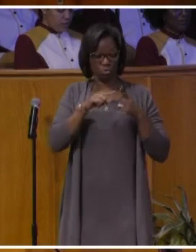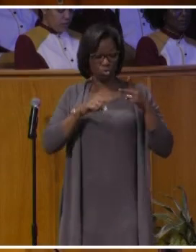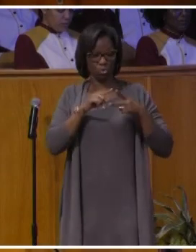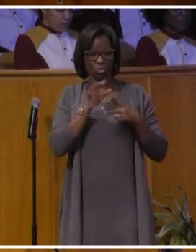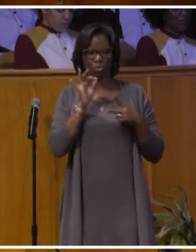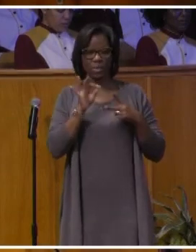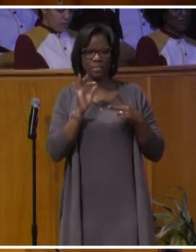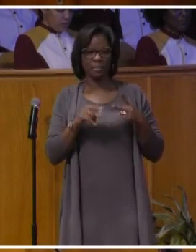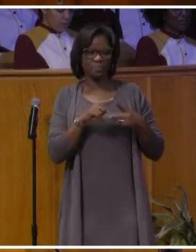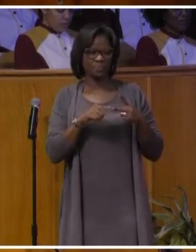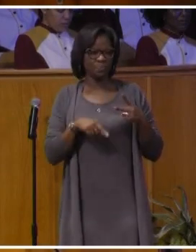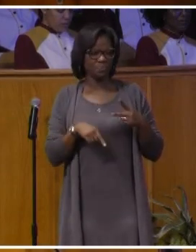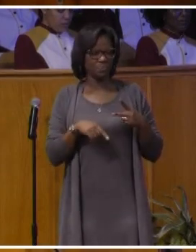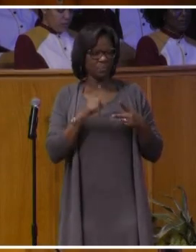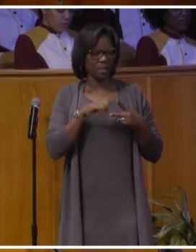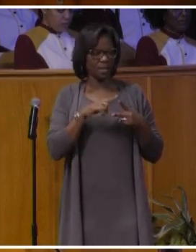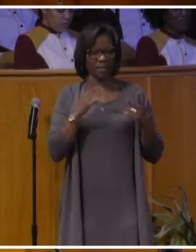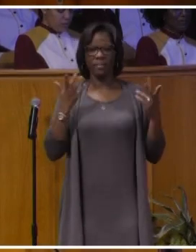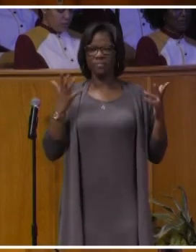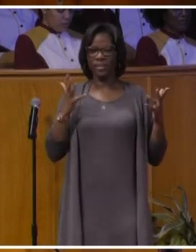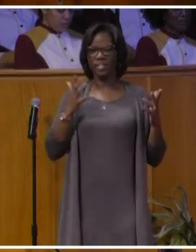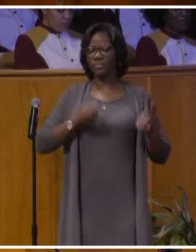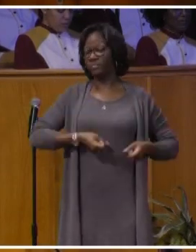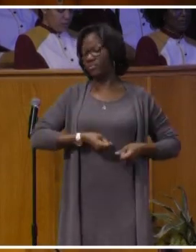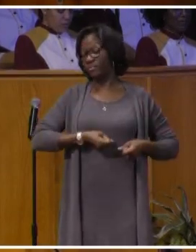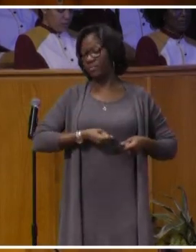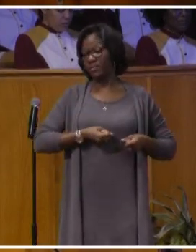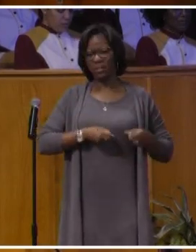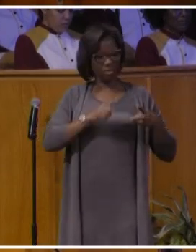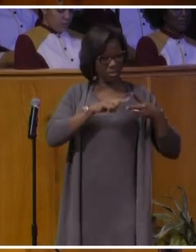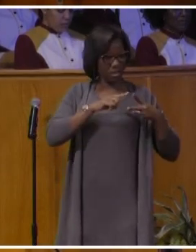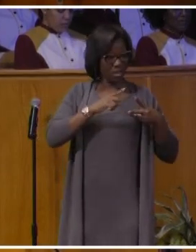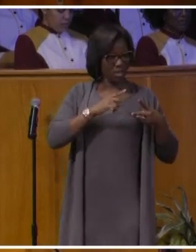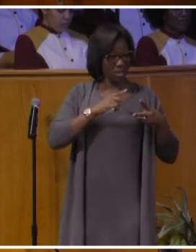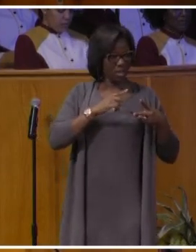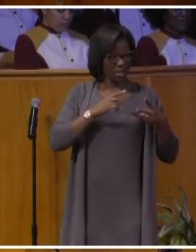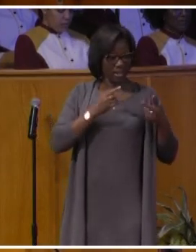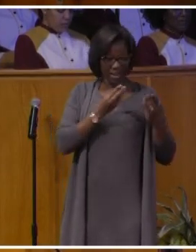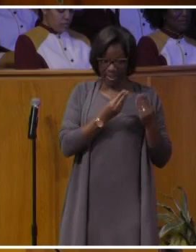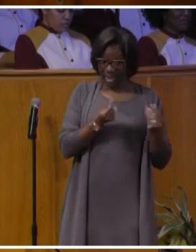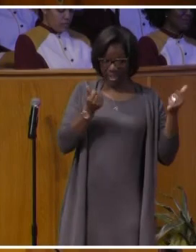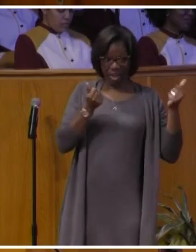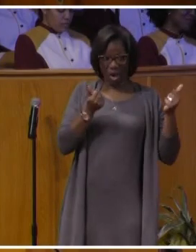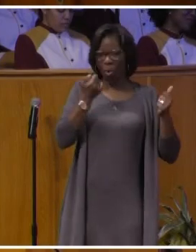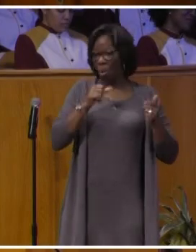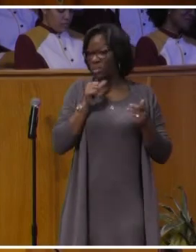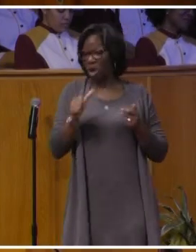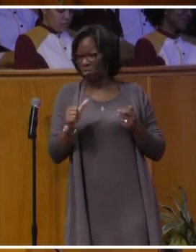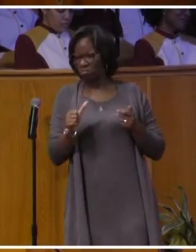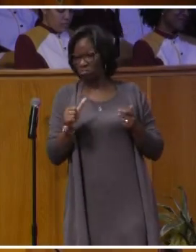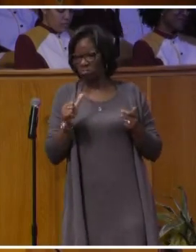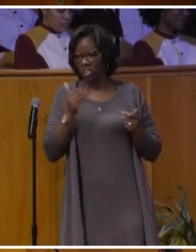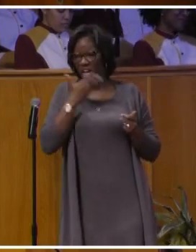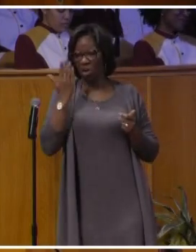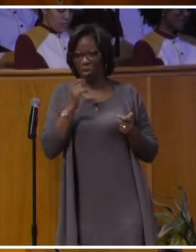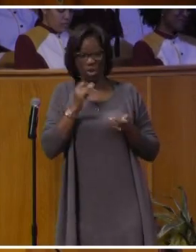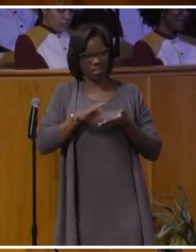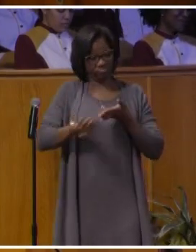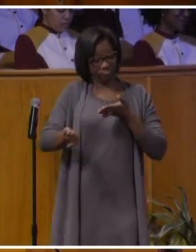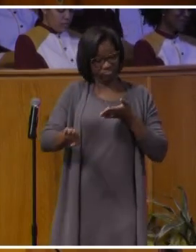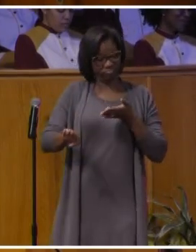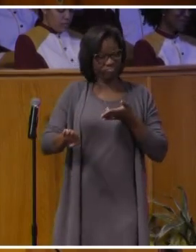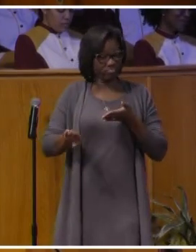choices. Either get over it or don't. And don't waste my time if you ain't trying to get over